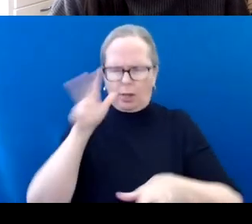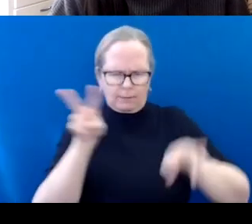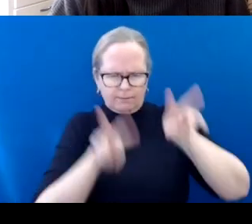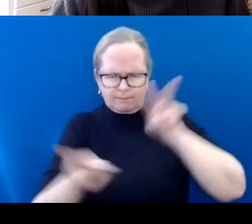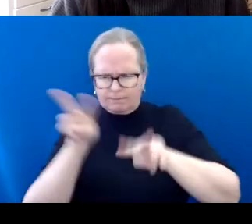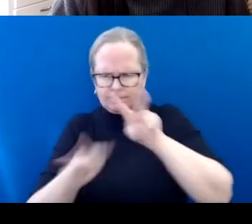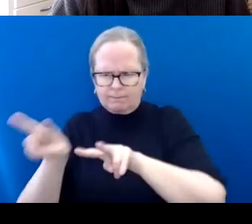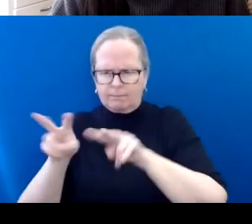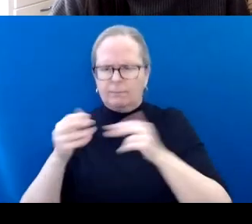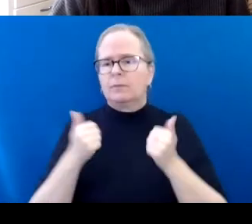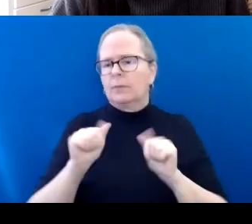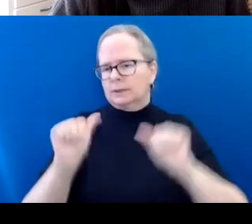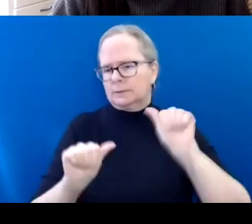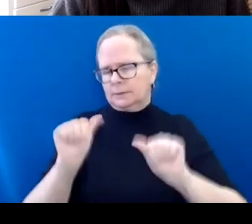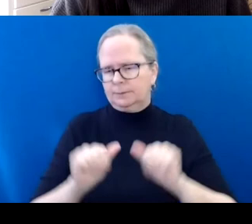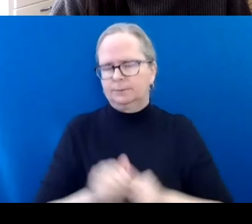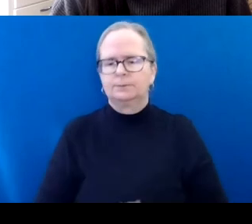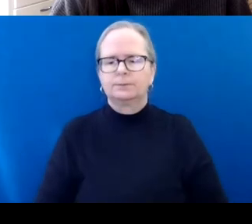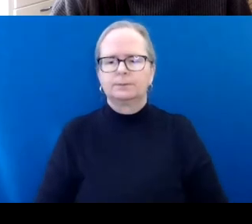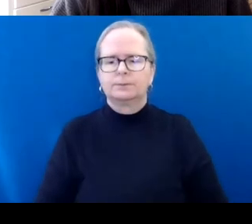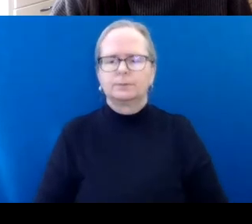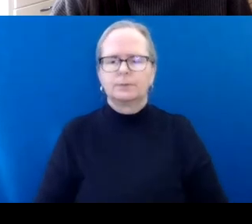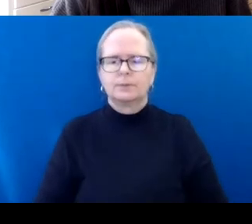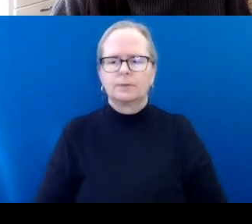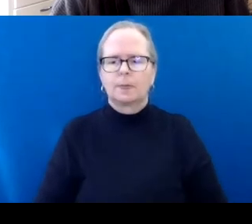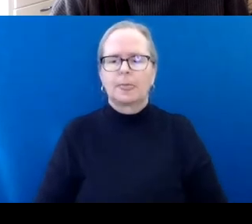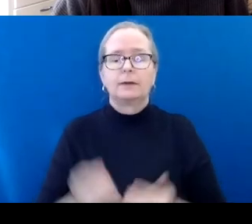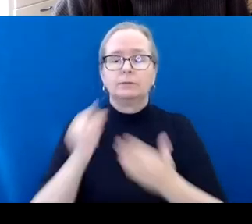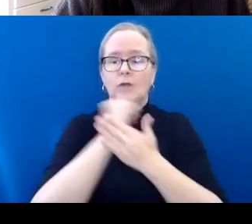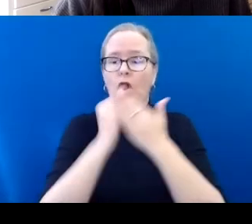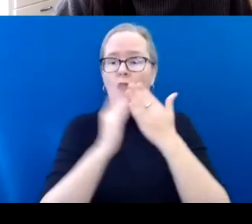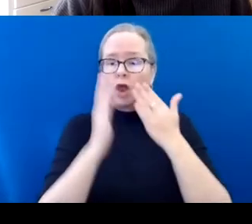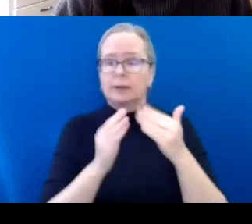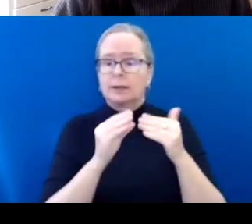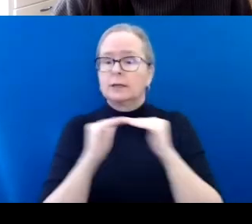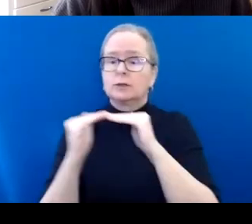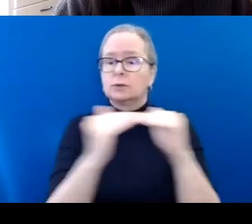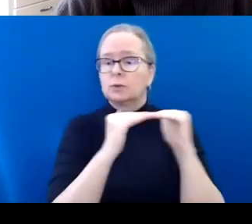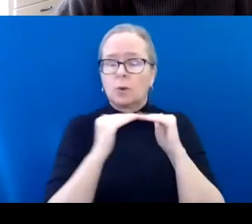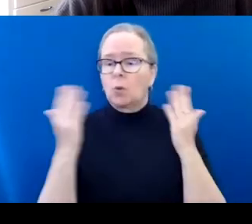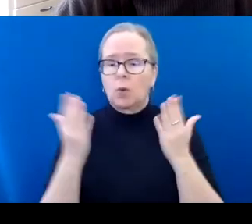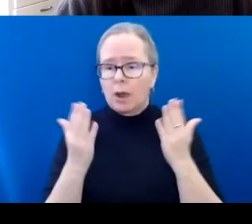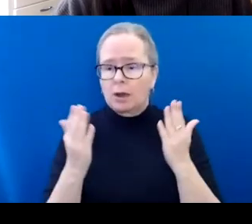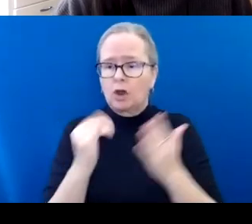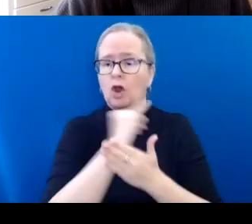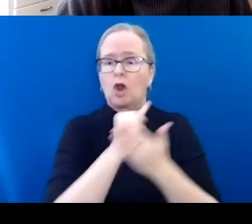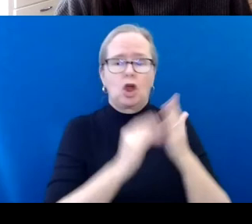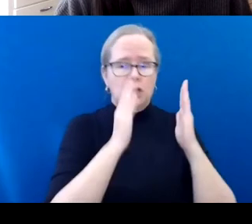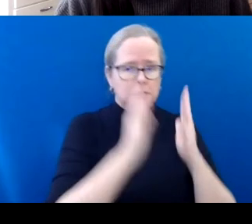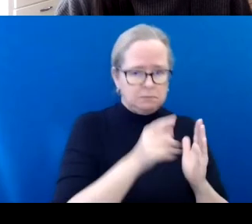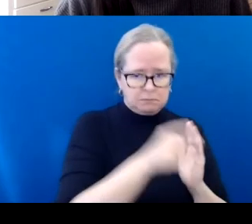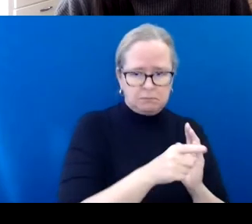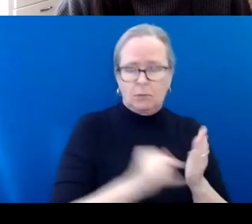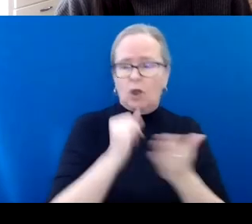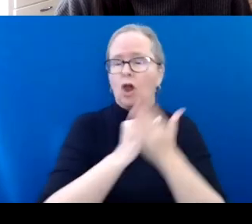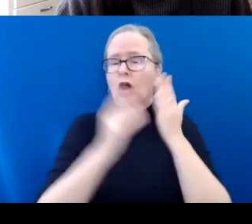Artistic peers include individual artists and art workers with experience and knowledge from